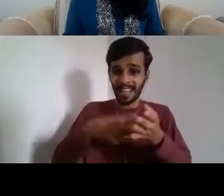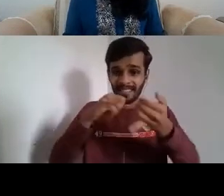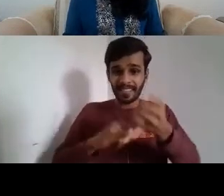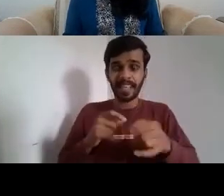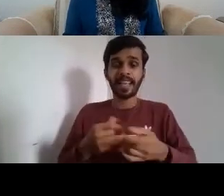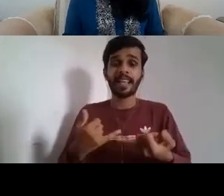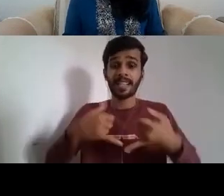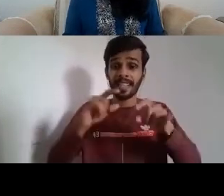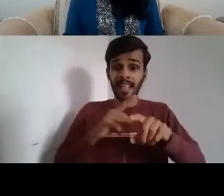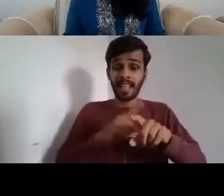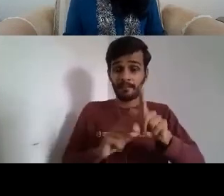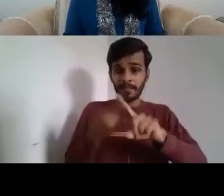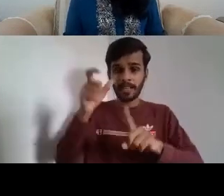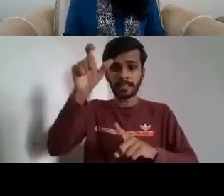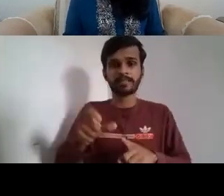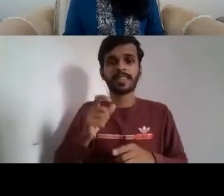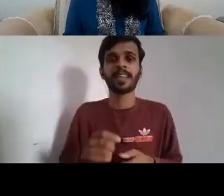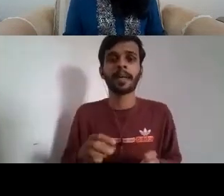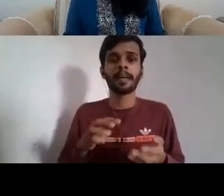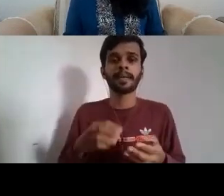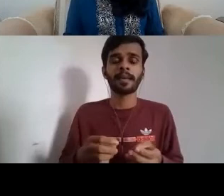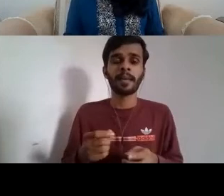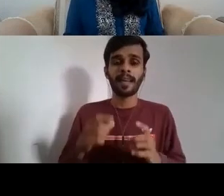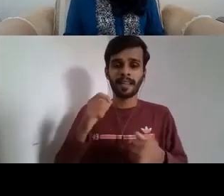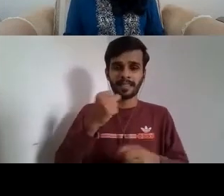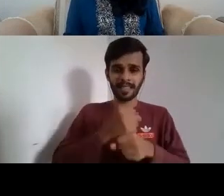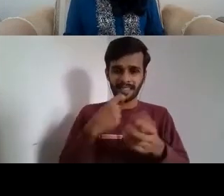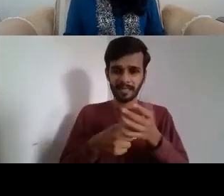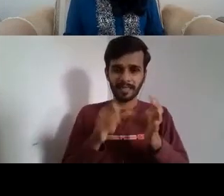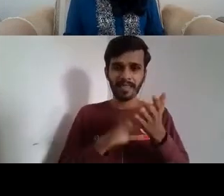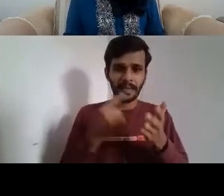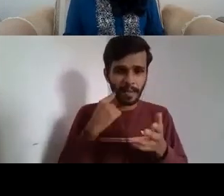singer, songwriter, and pianist, Nora Jones.